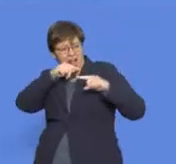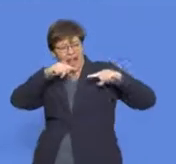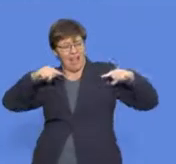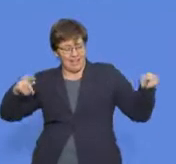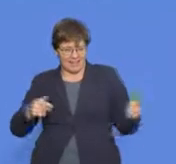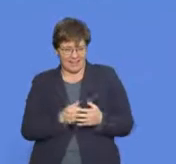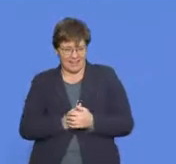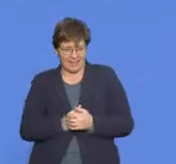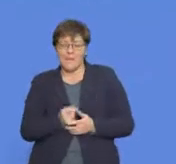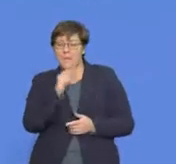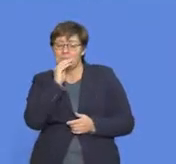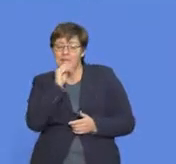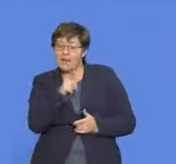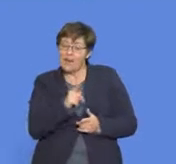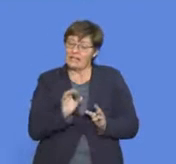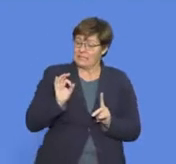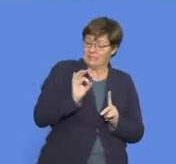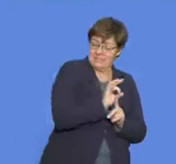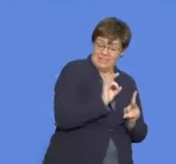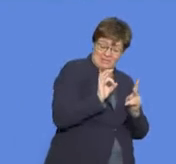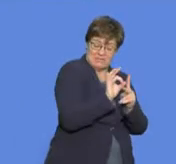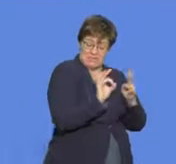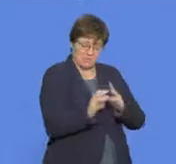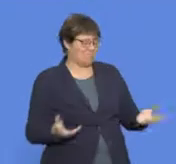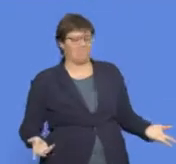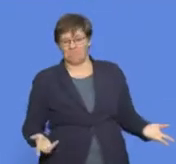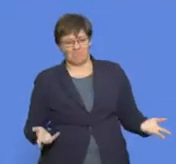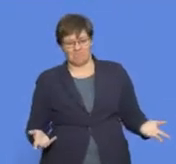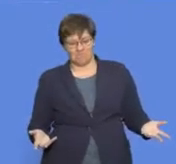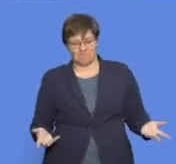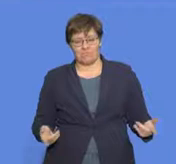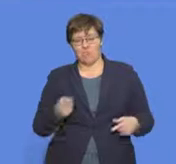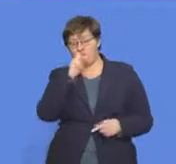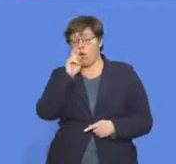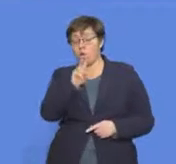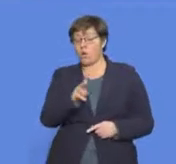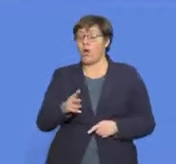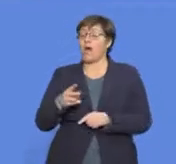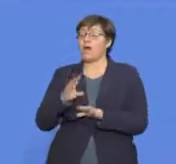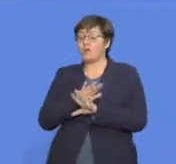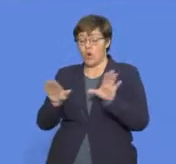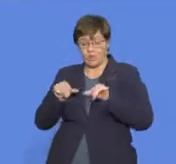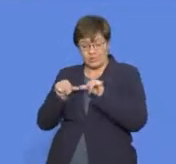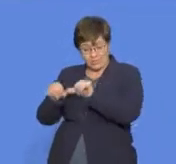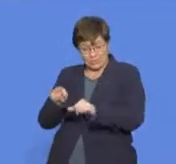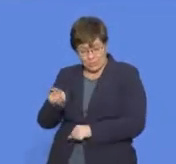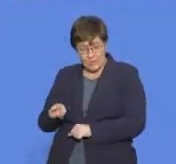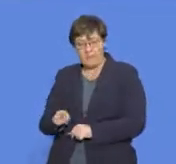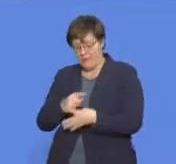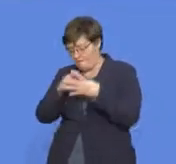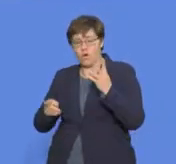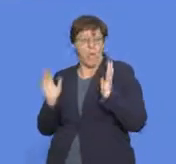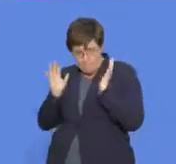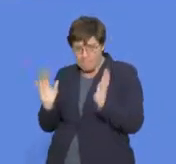So that then doesn't put them into specific categories. Whereas if we have a look at discontinuous variation, it's